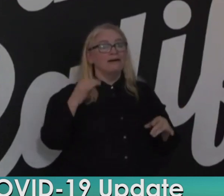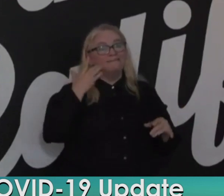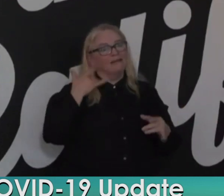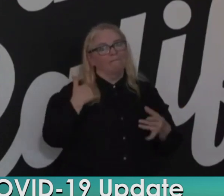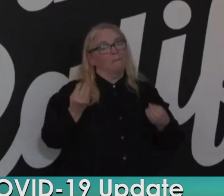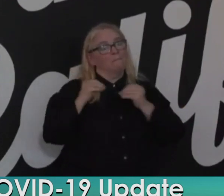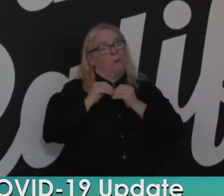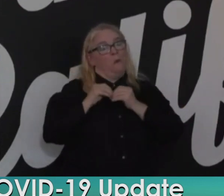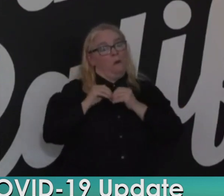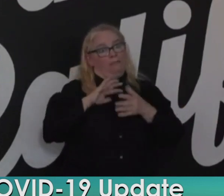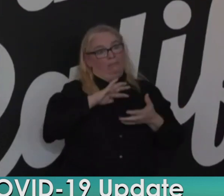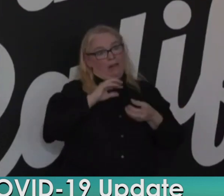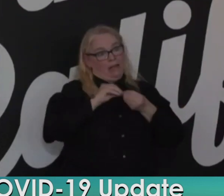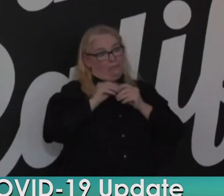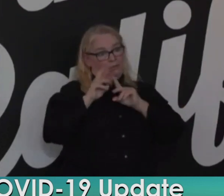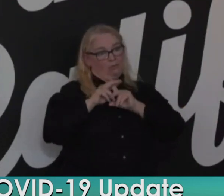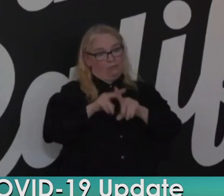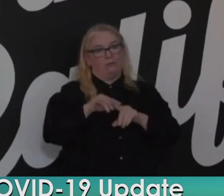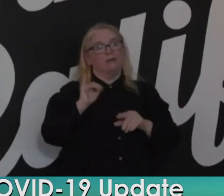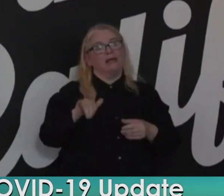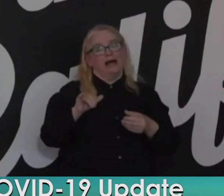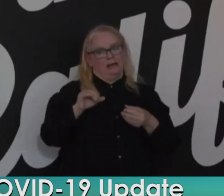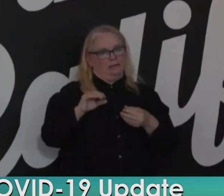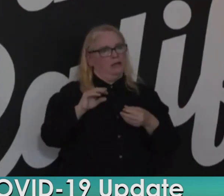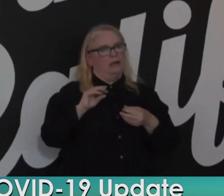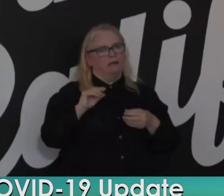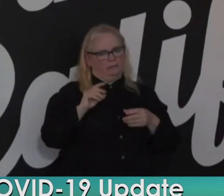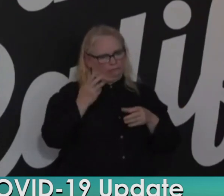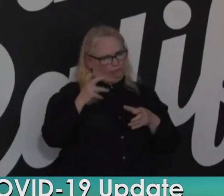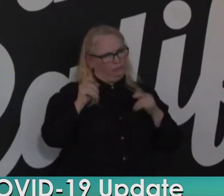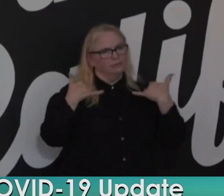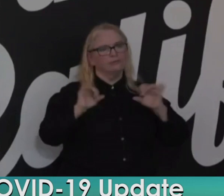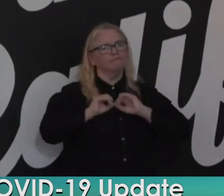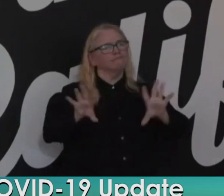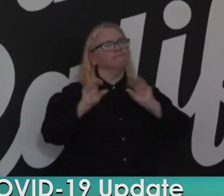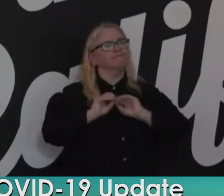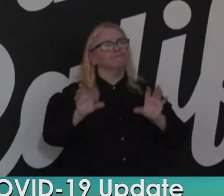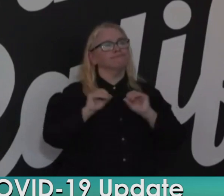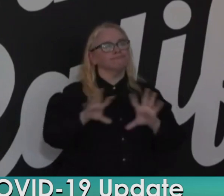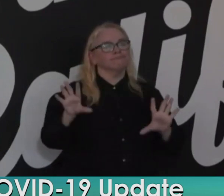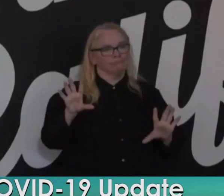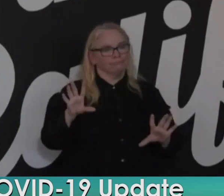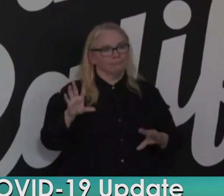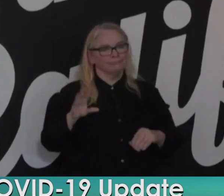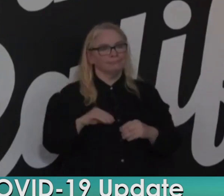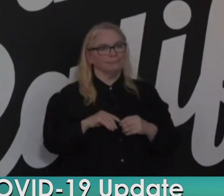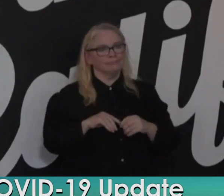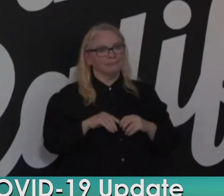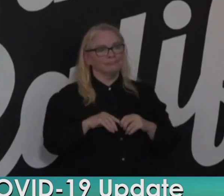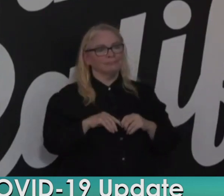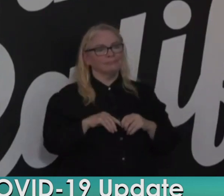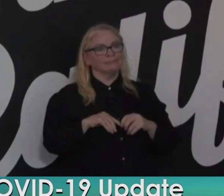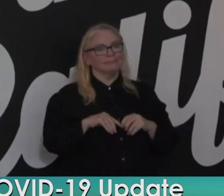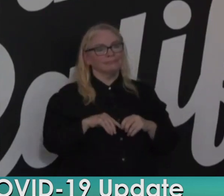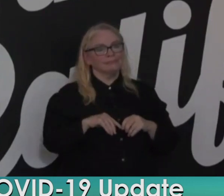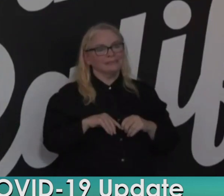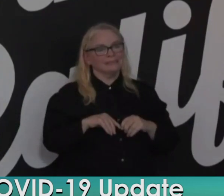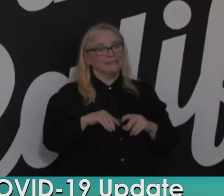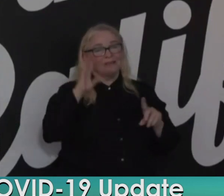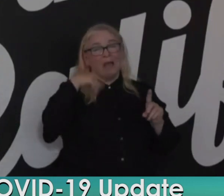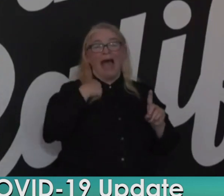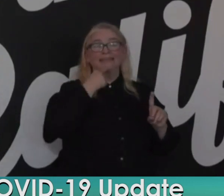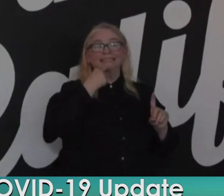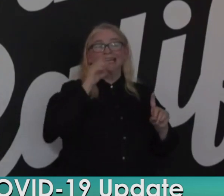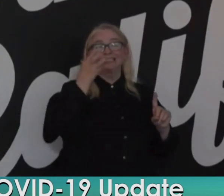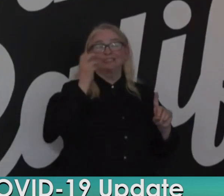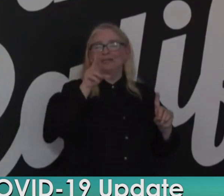number of checks that have had to be distributed. And when I say checks, let me just also be candid with you. These are not always checks. These are debit